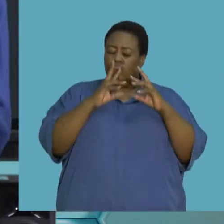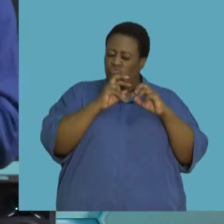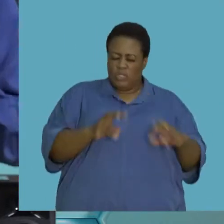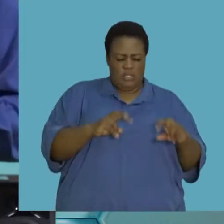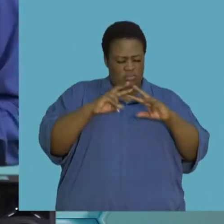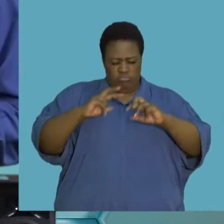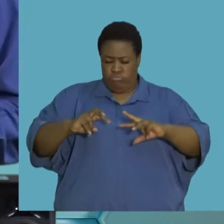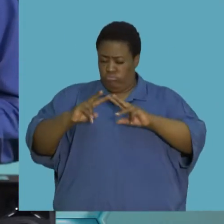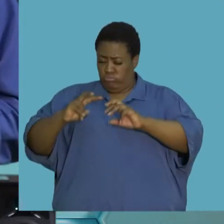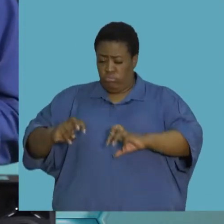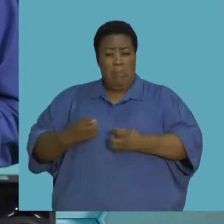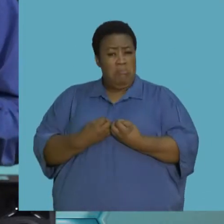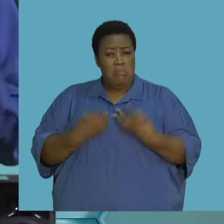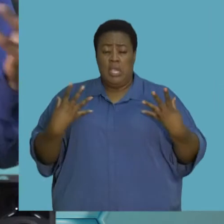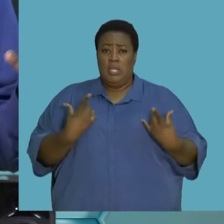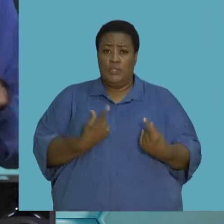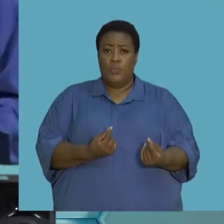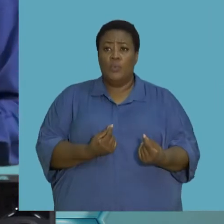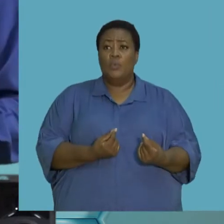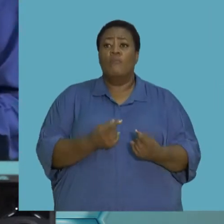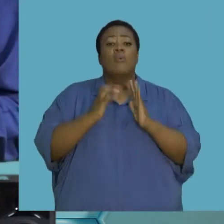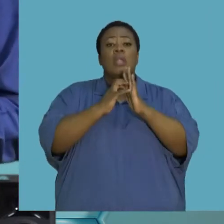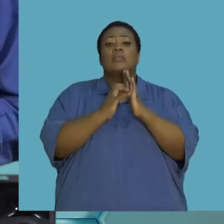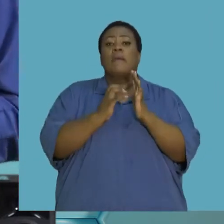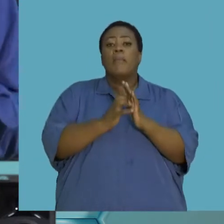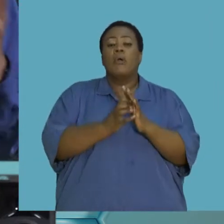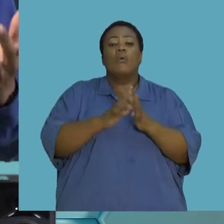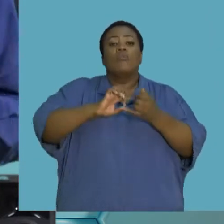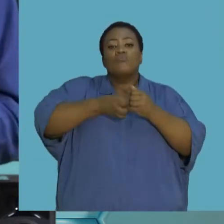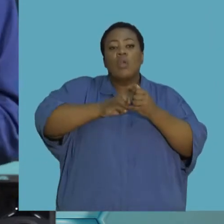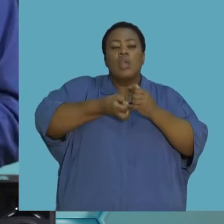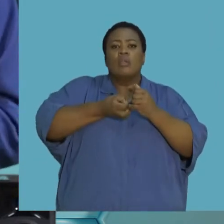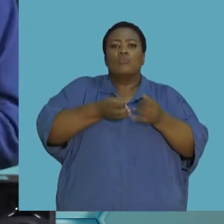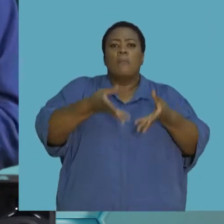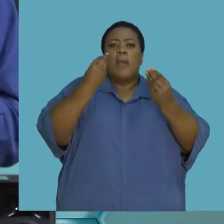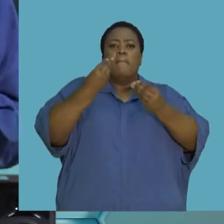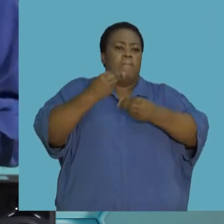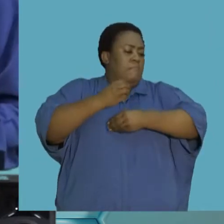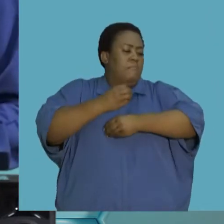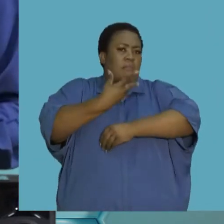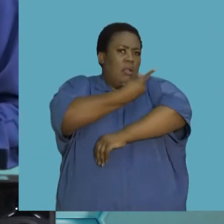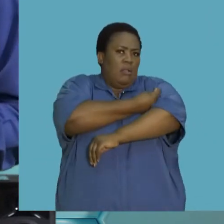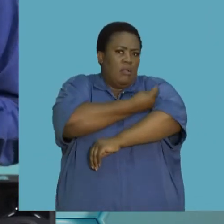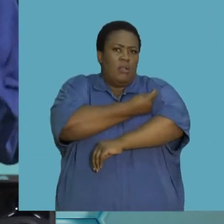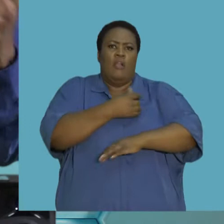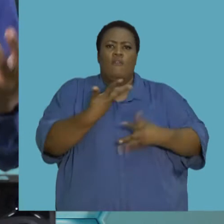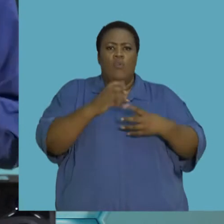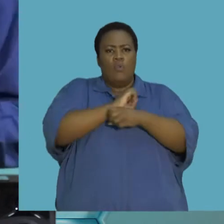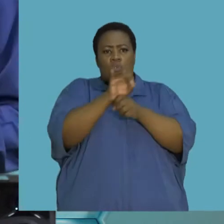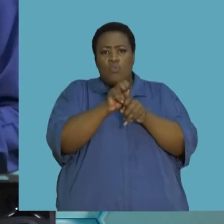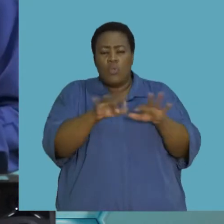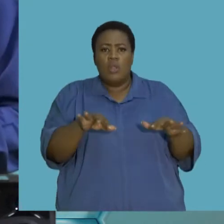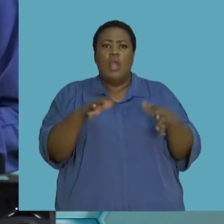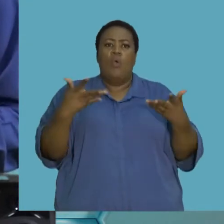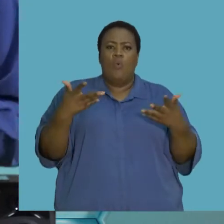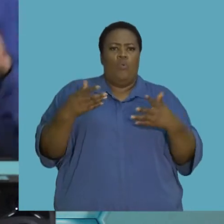there's lots of research that's happening. For example, on trying to establish a vaccine for COVID or a cure for